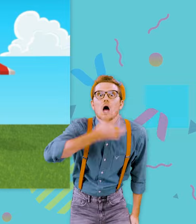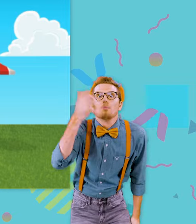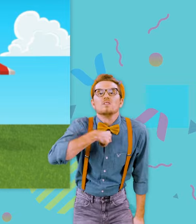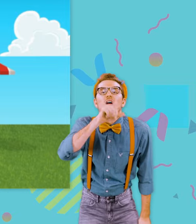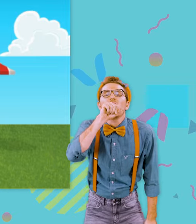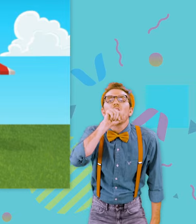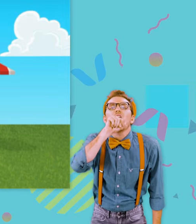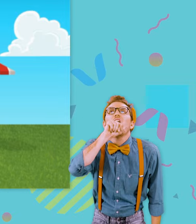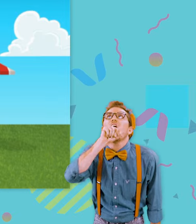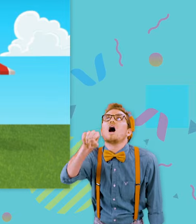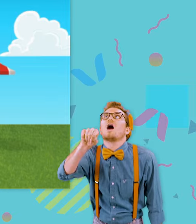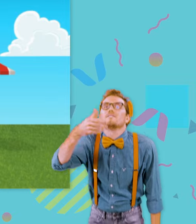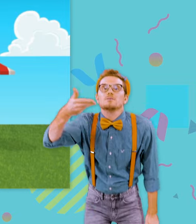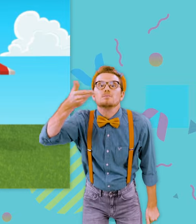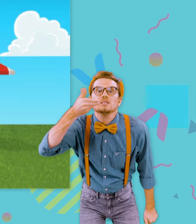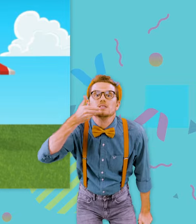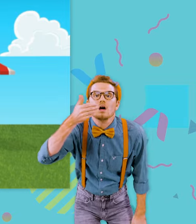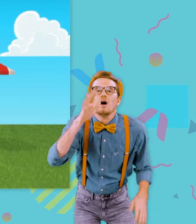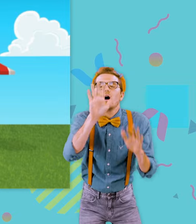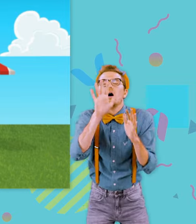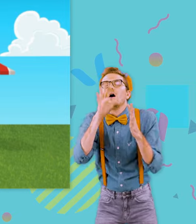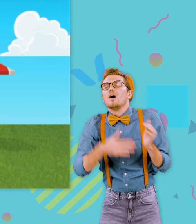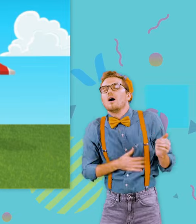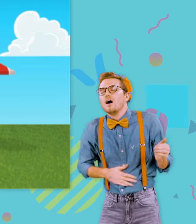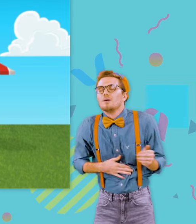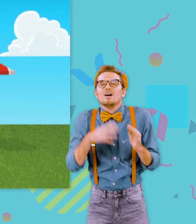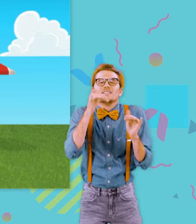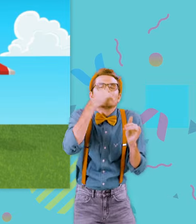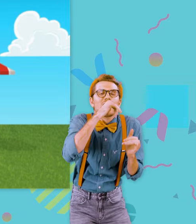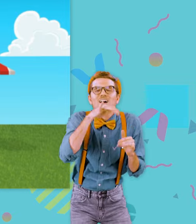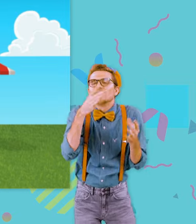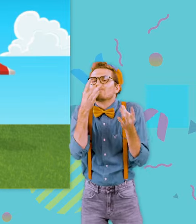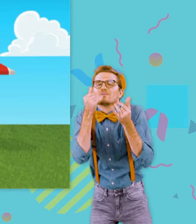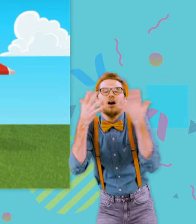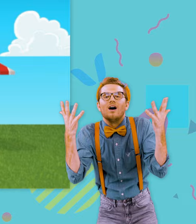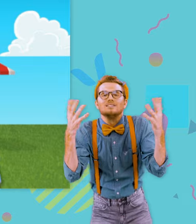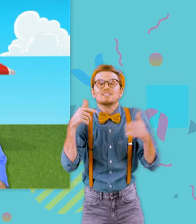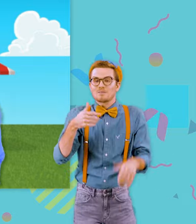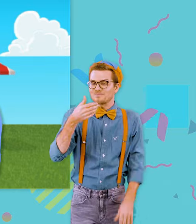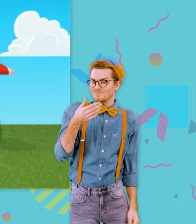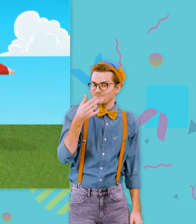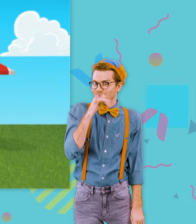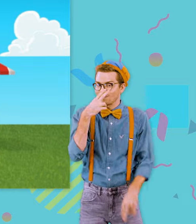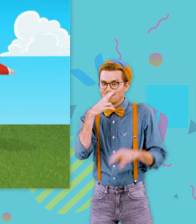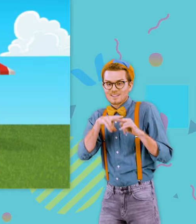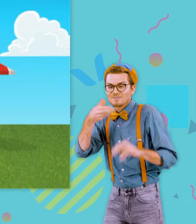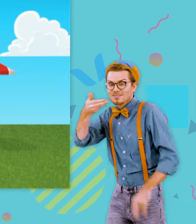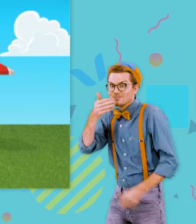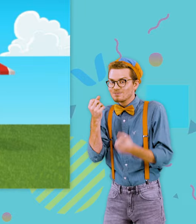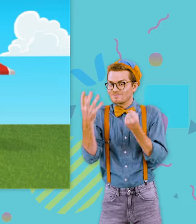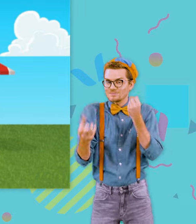Whoa! I love pizza. It's so yummy and funny fun. The funny fun